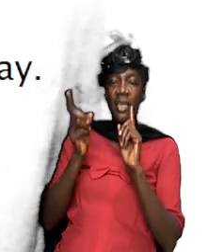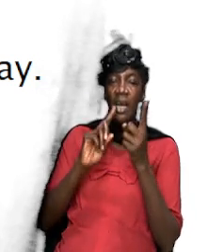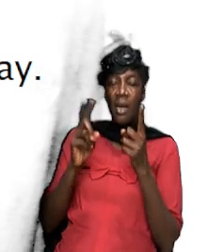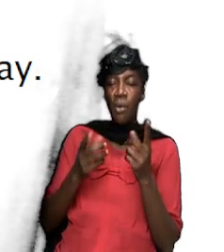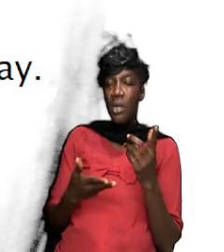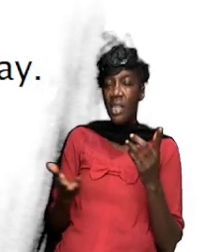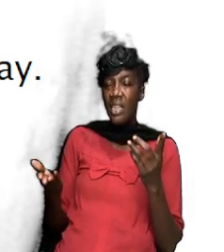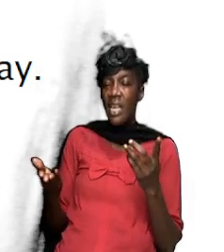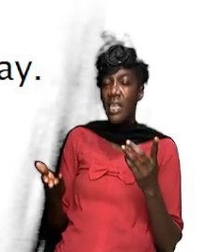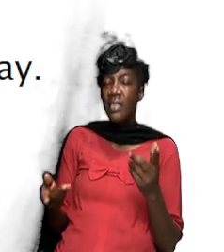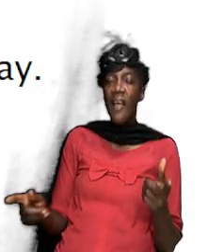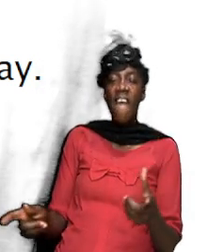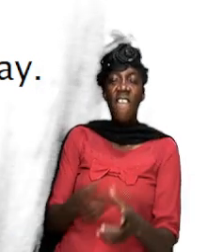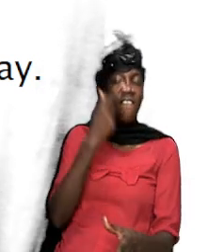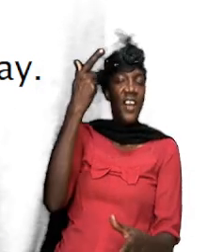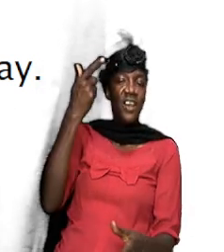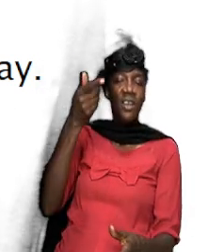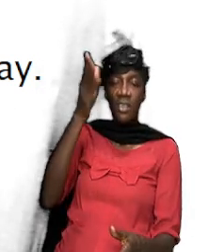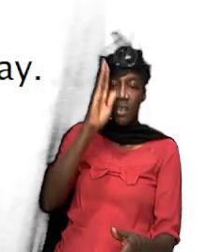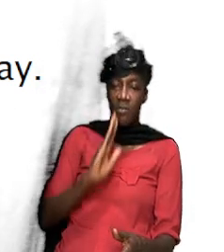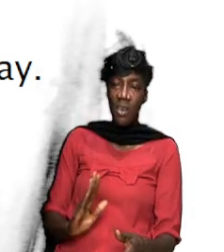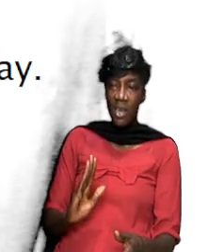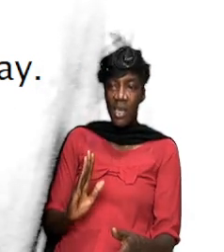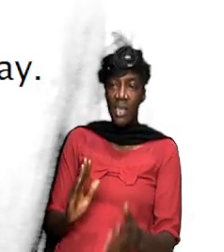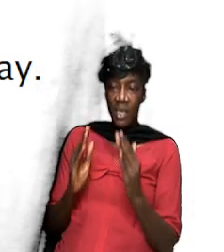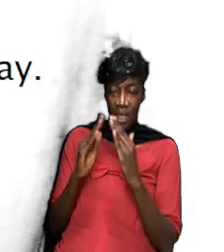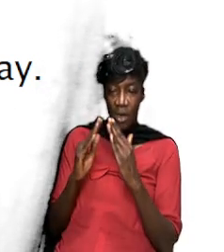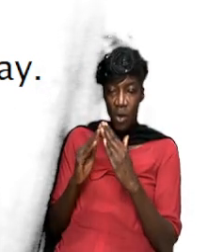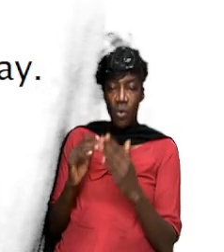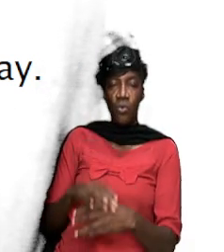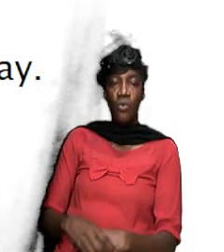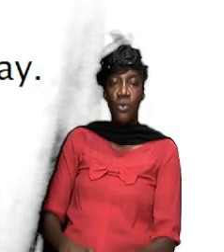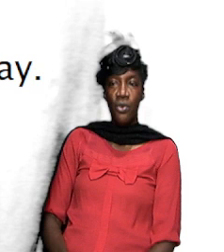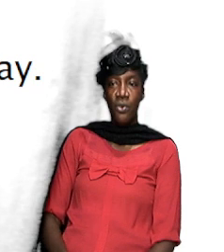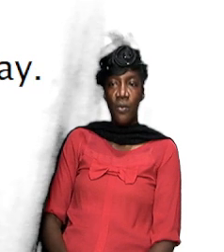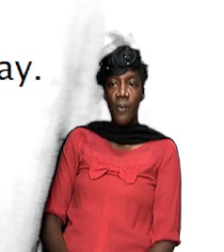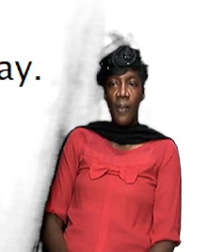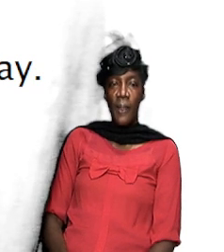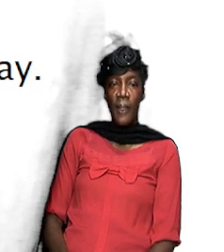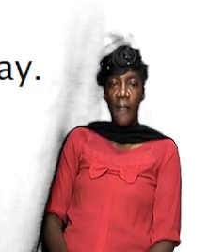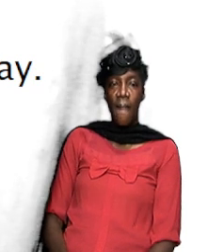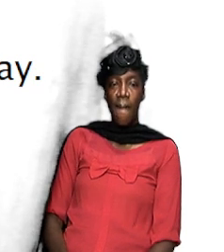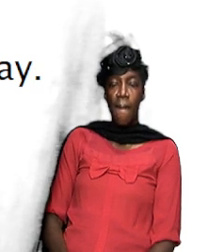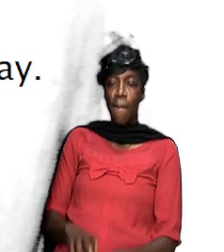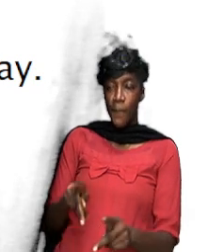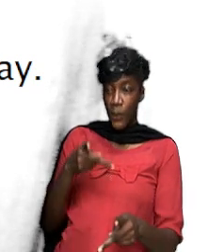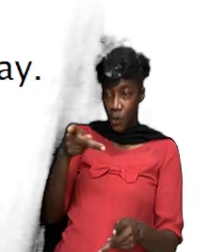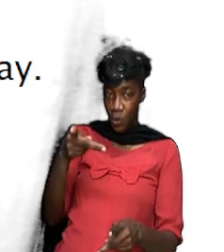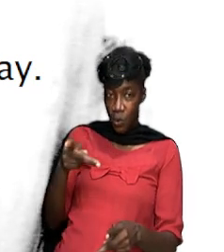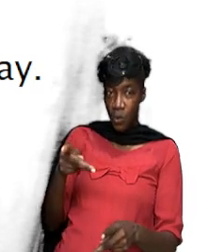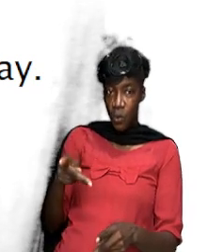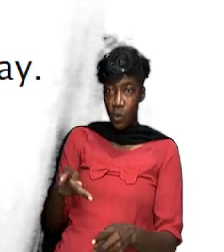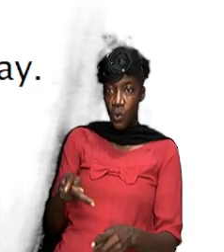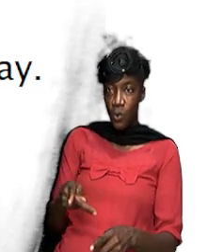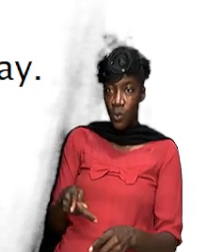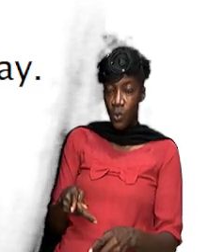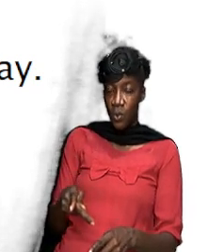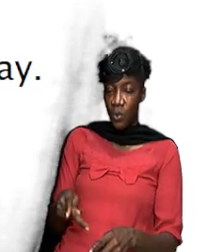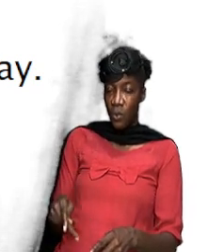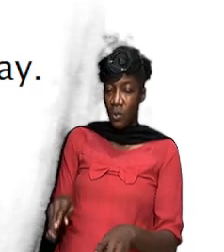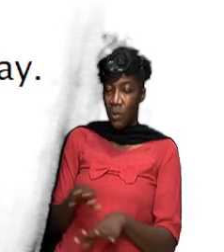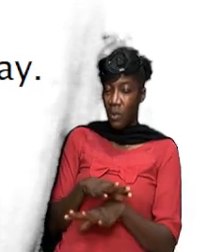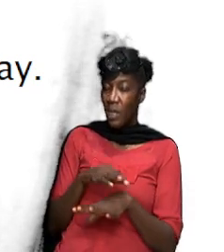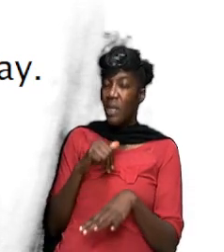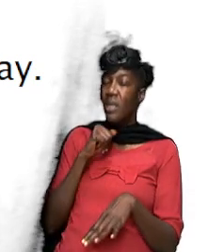which are the things of the house of God. I put it to us tonight, Bridget. If we have not